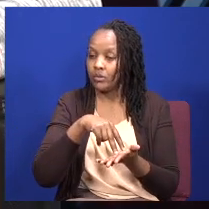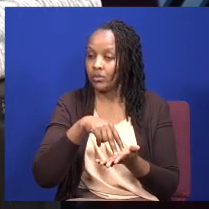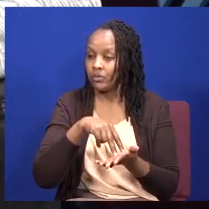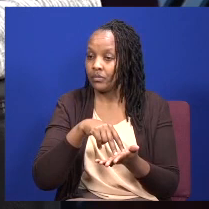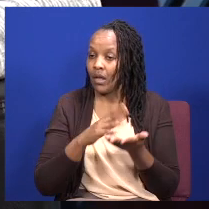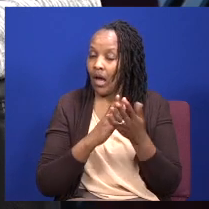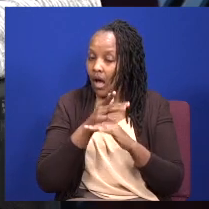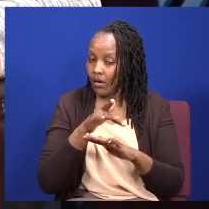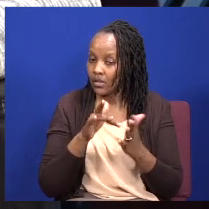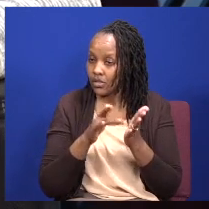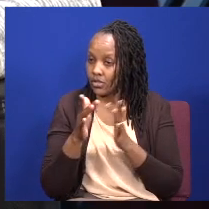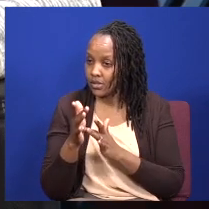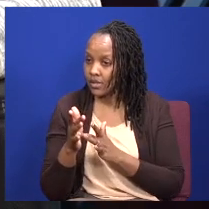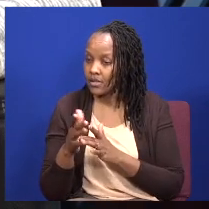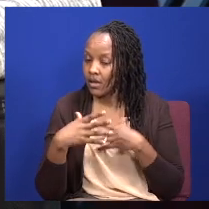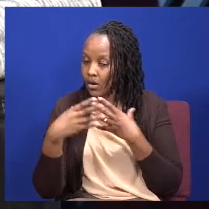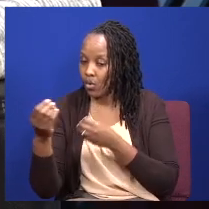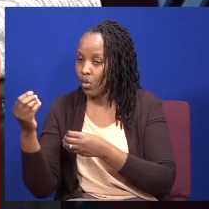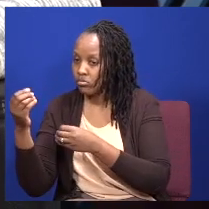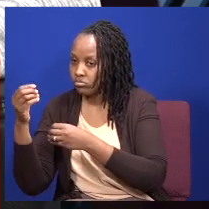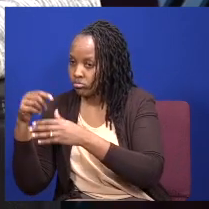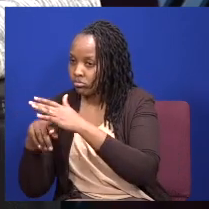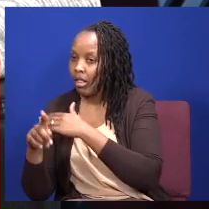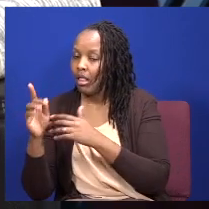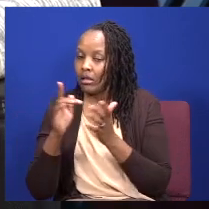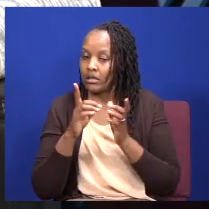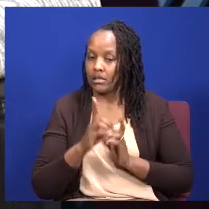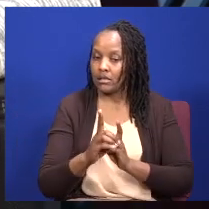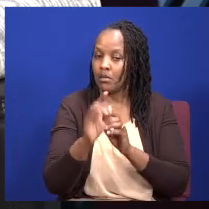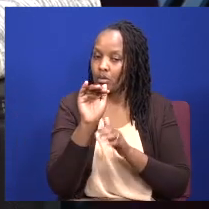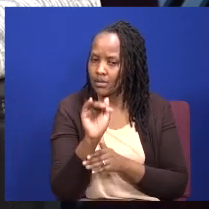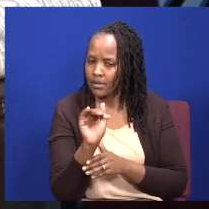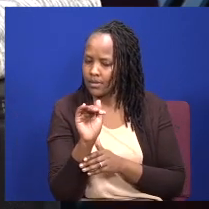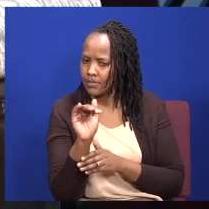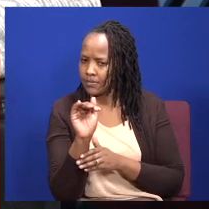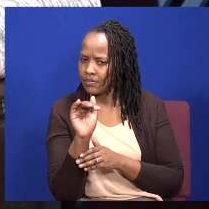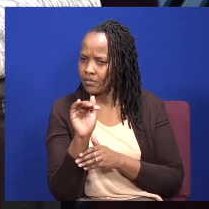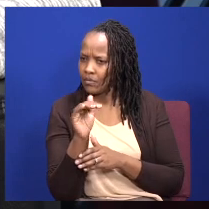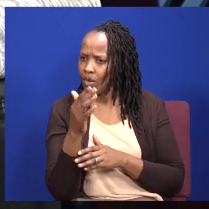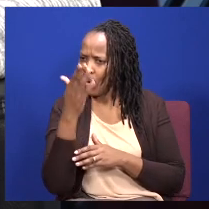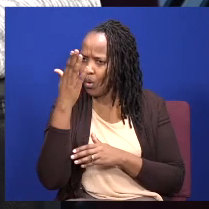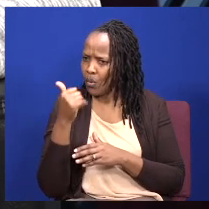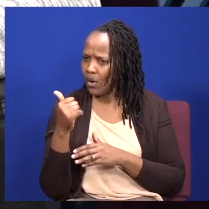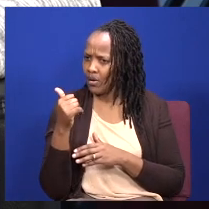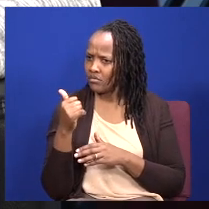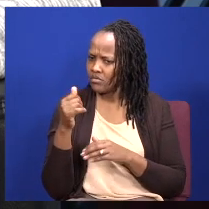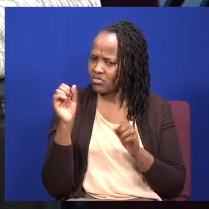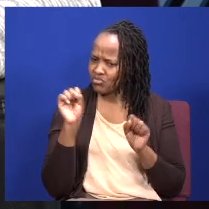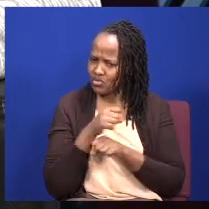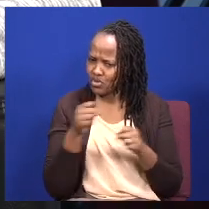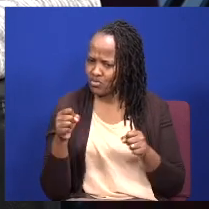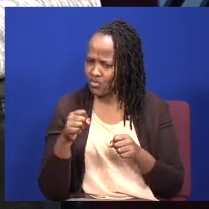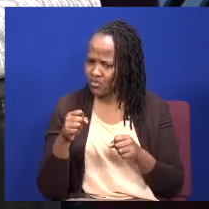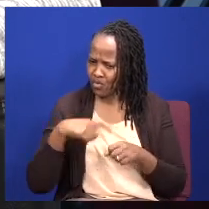up. After Jesus had gone indoors, his disciples asked him privately, "Why couldn't we drive it